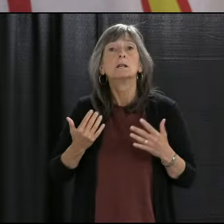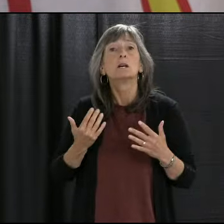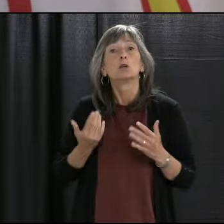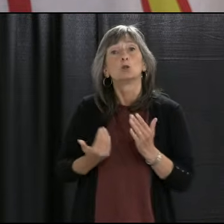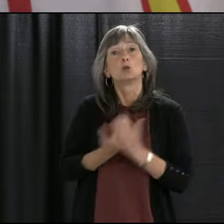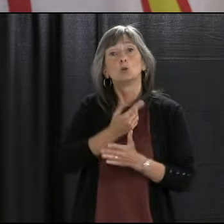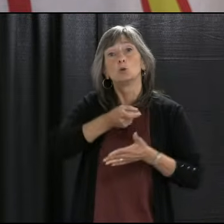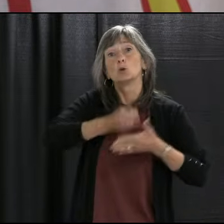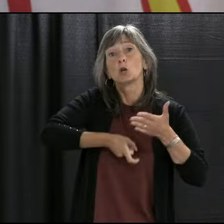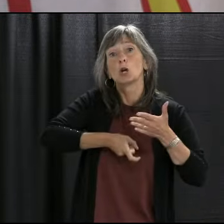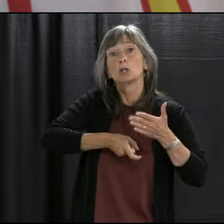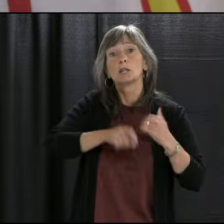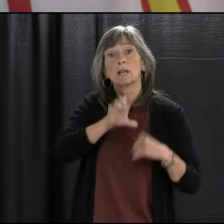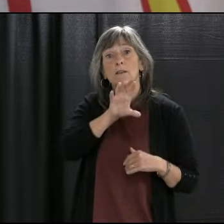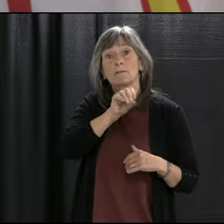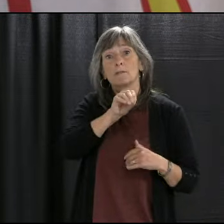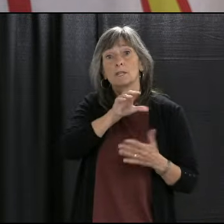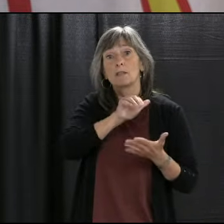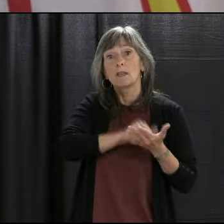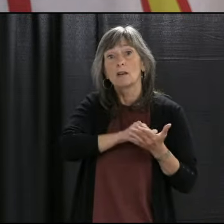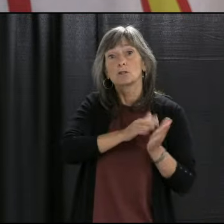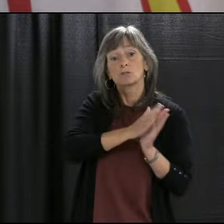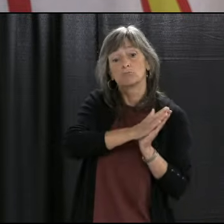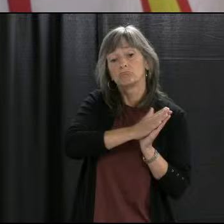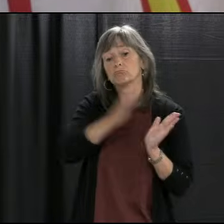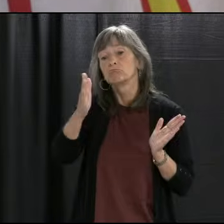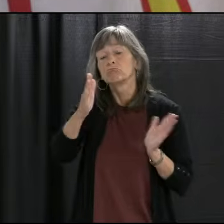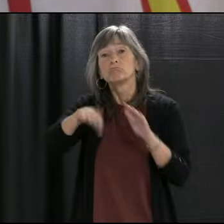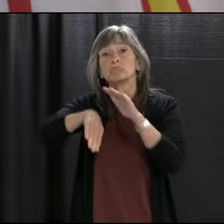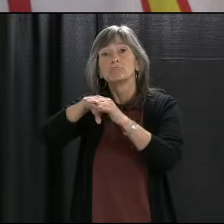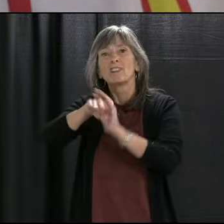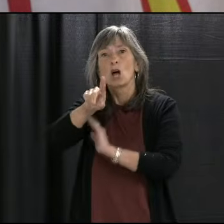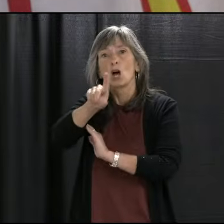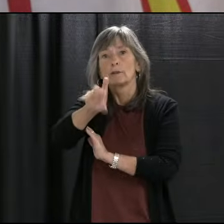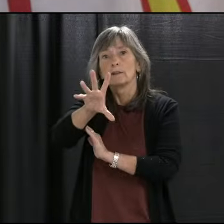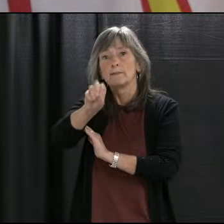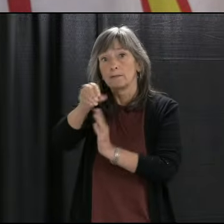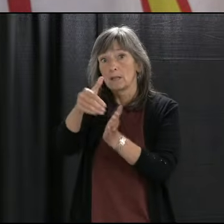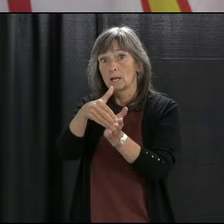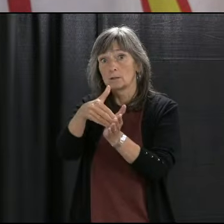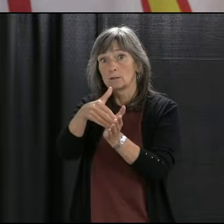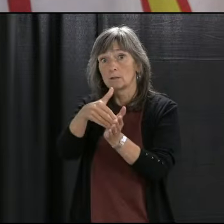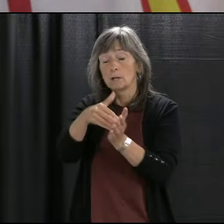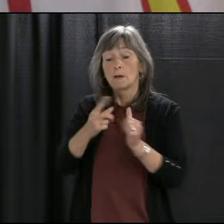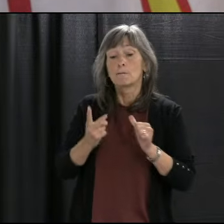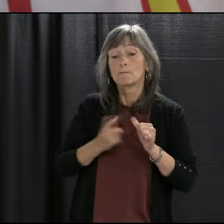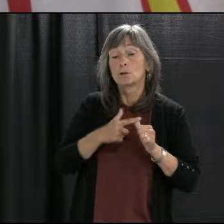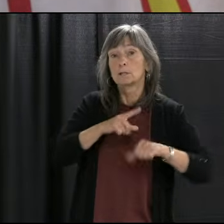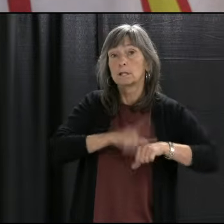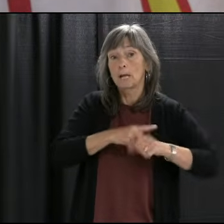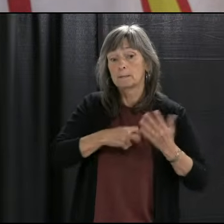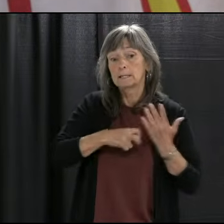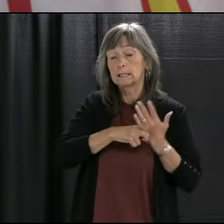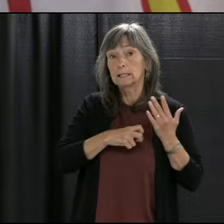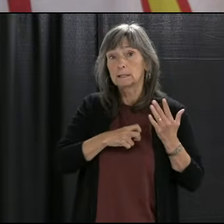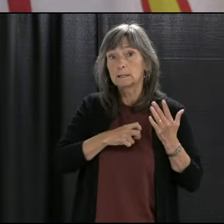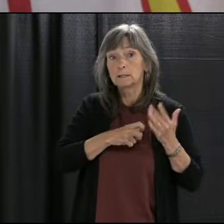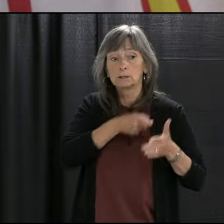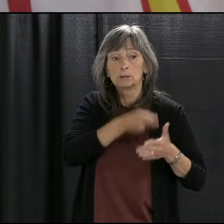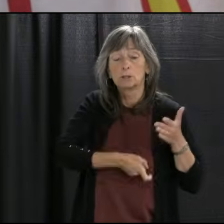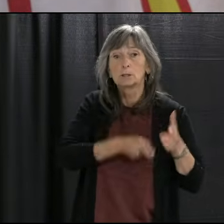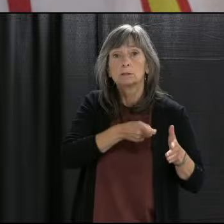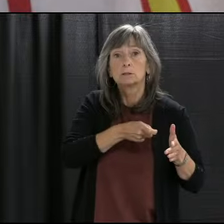from $50,000 to $150,000. For a first offense, when a ticket is issued, fines will increase